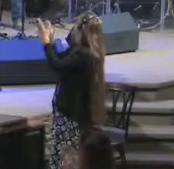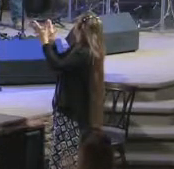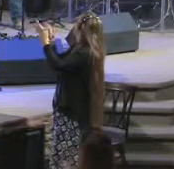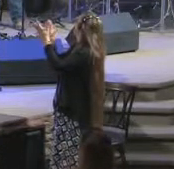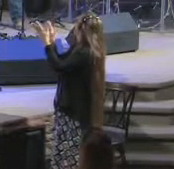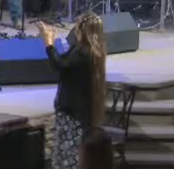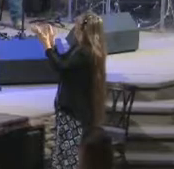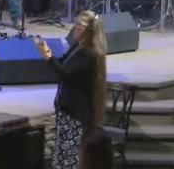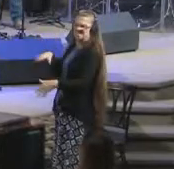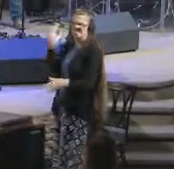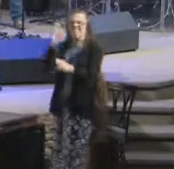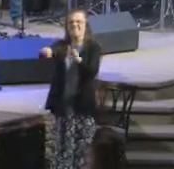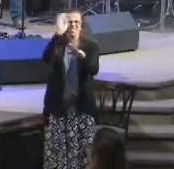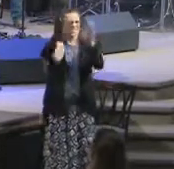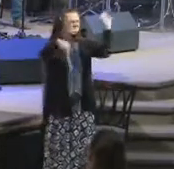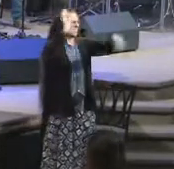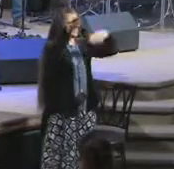All right, that's enough. That's enough.